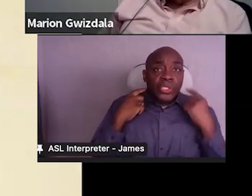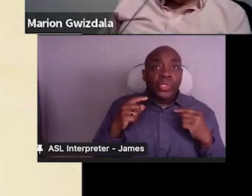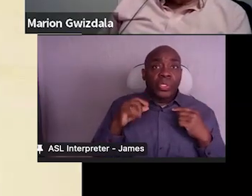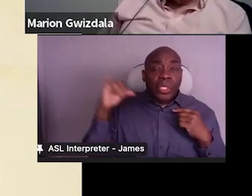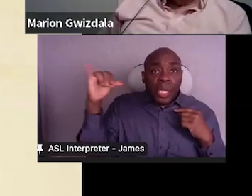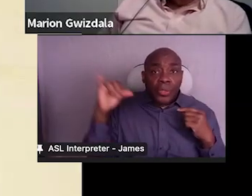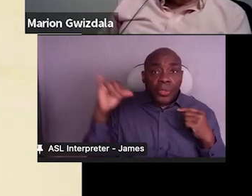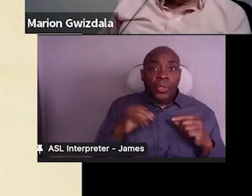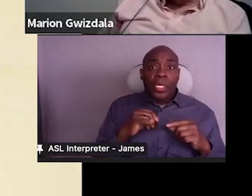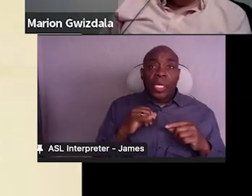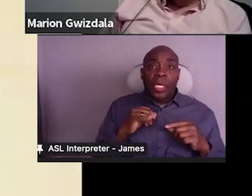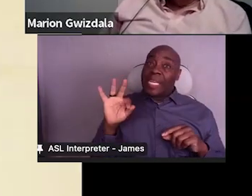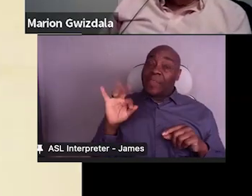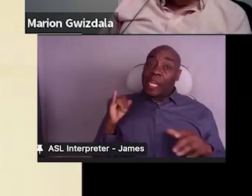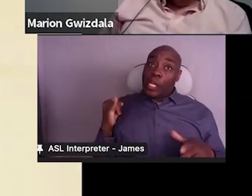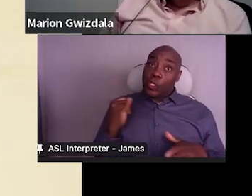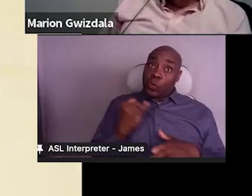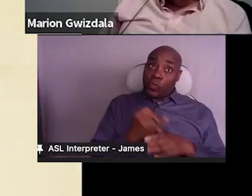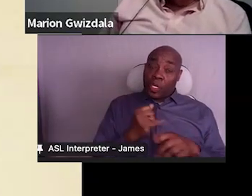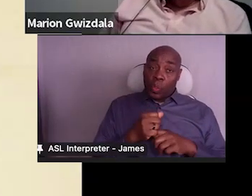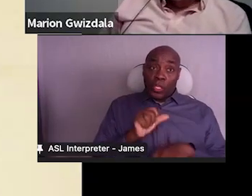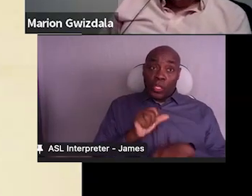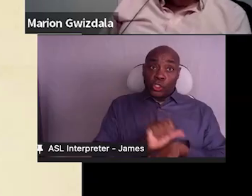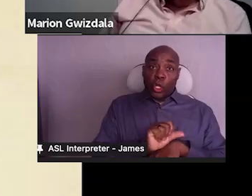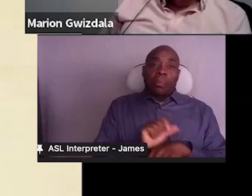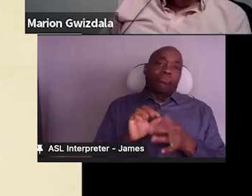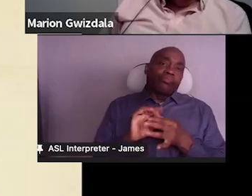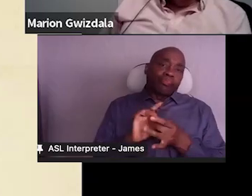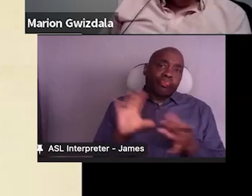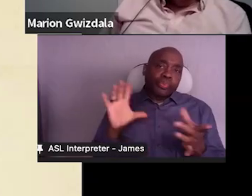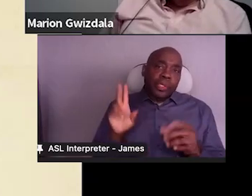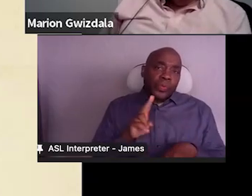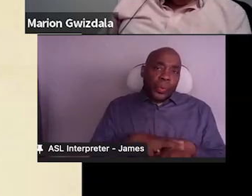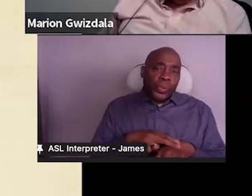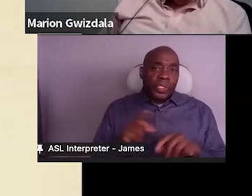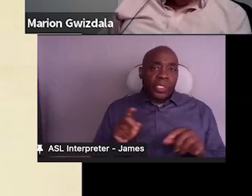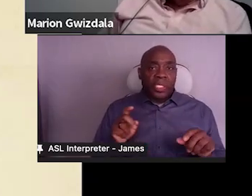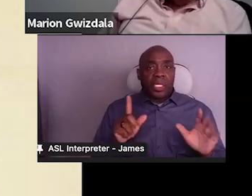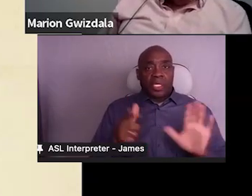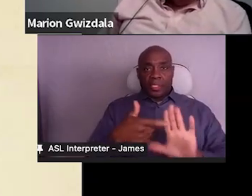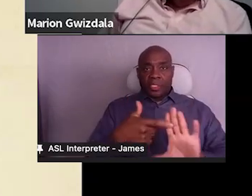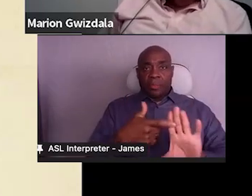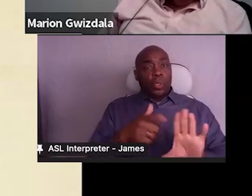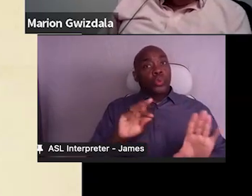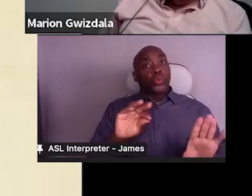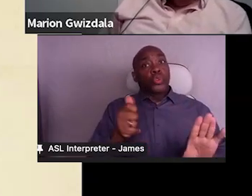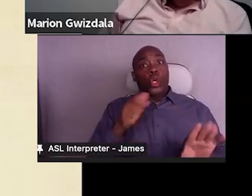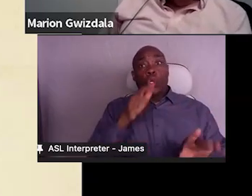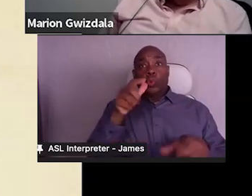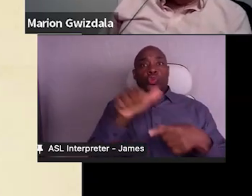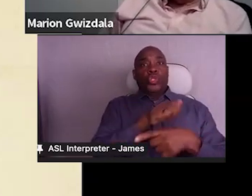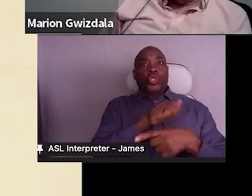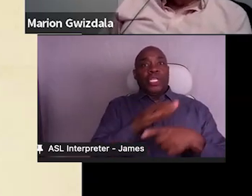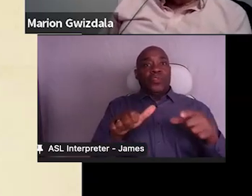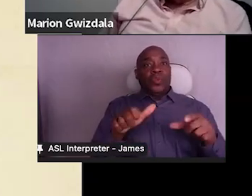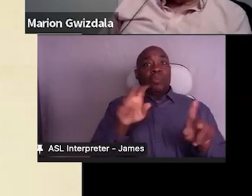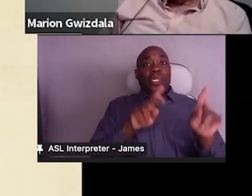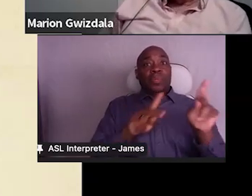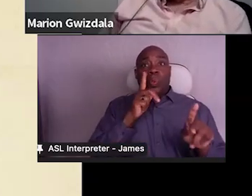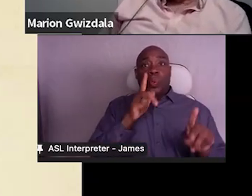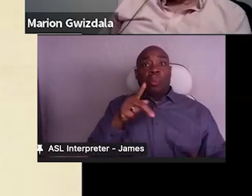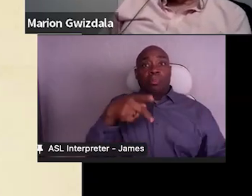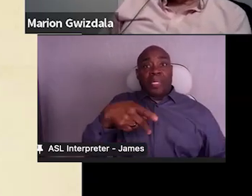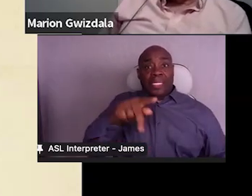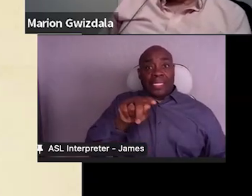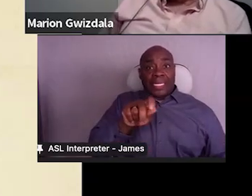of a leash, harness, or tether interferes with the work the dog is trained to perform. For instance, there are dogs who are trained for people who